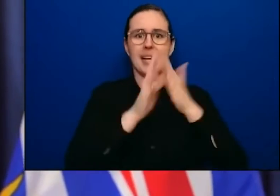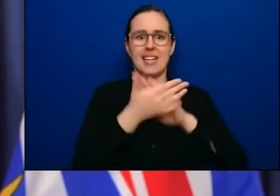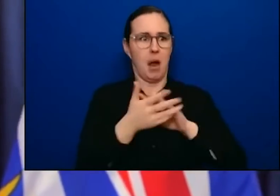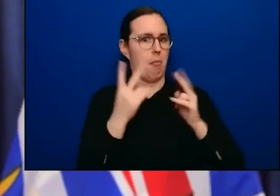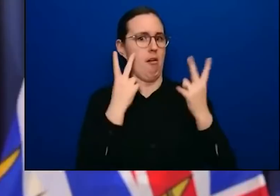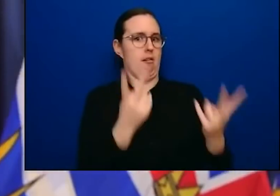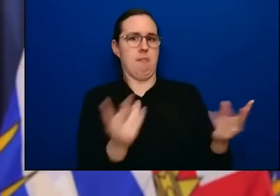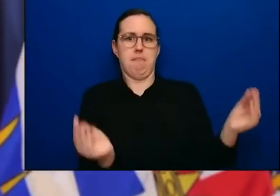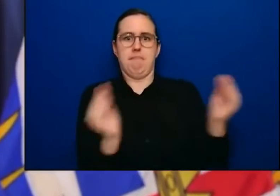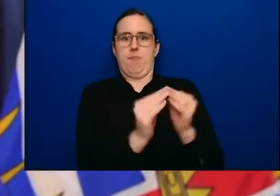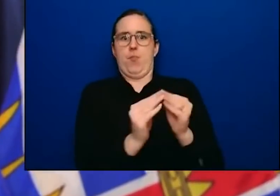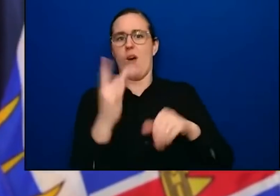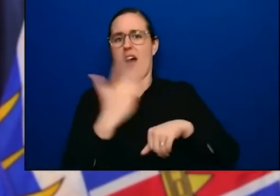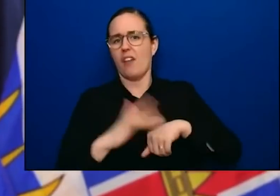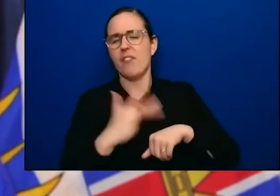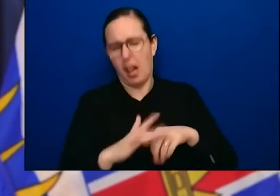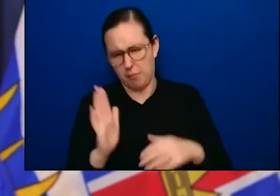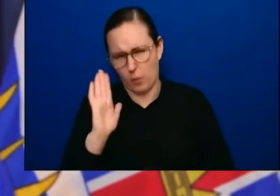News.